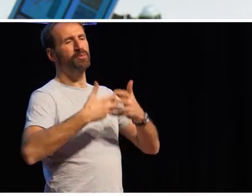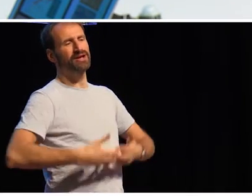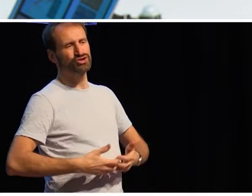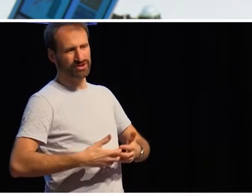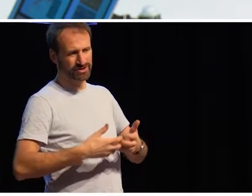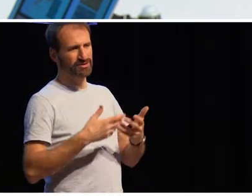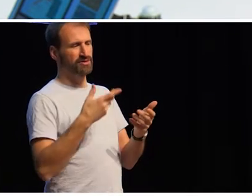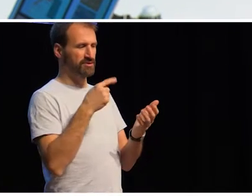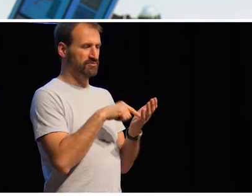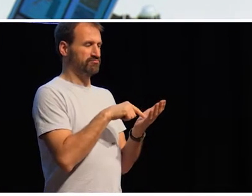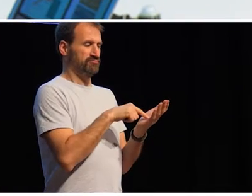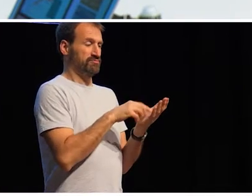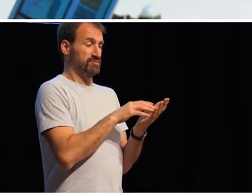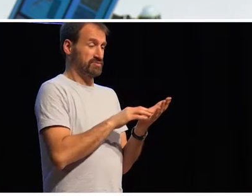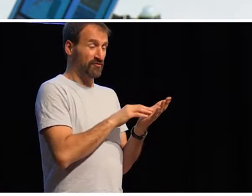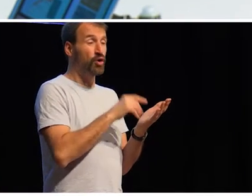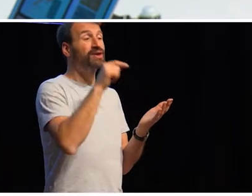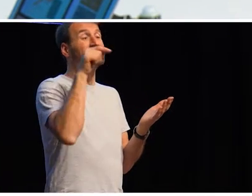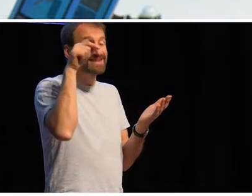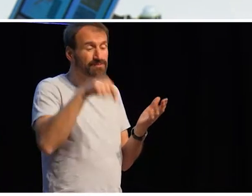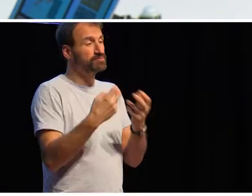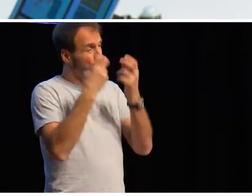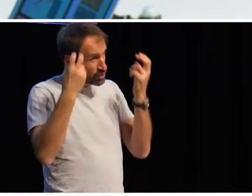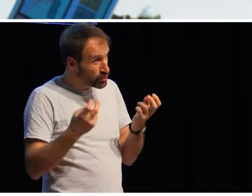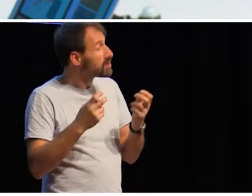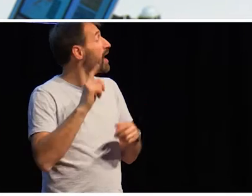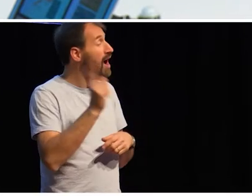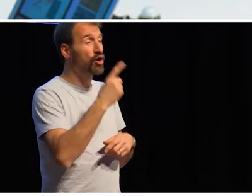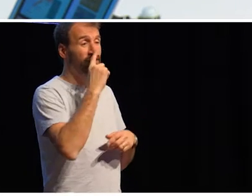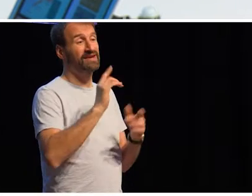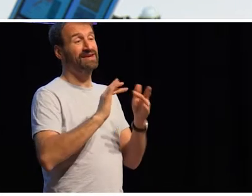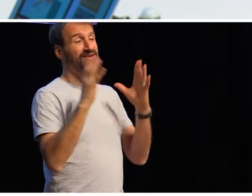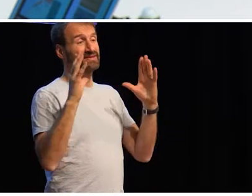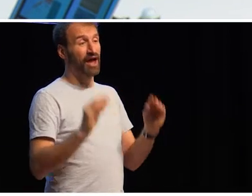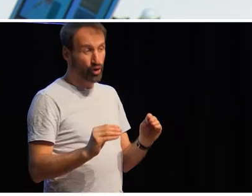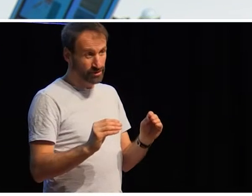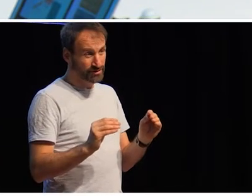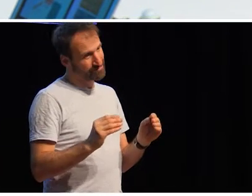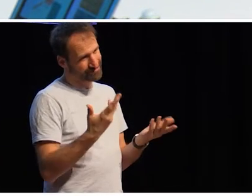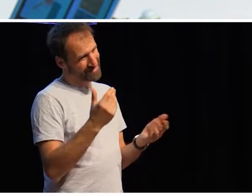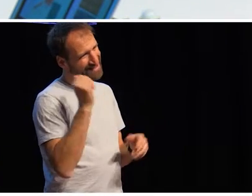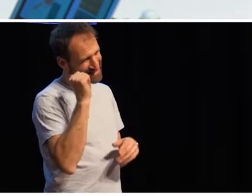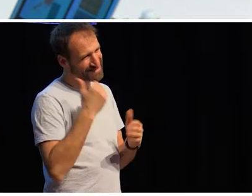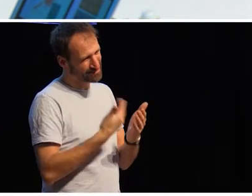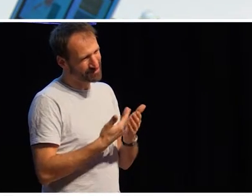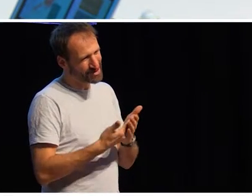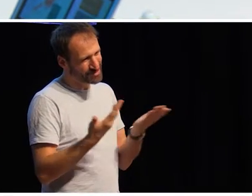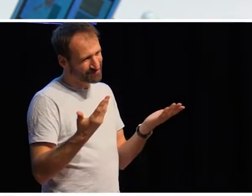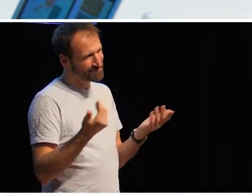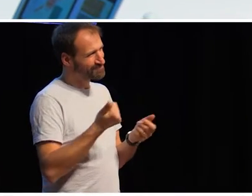you're at home, at least, even when the internet goes down, like happened yesterday for a lot of